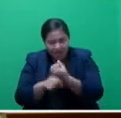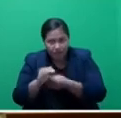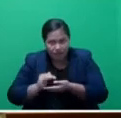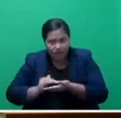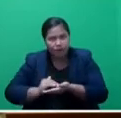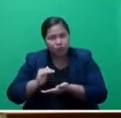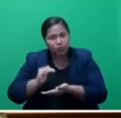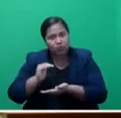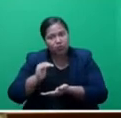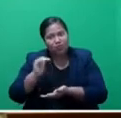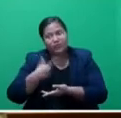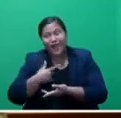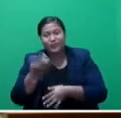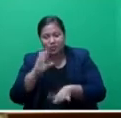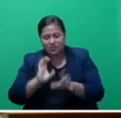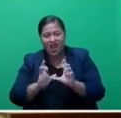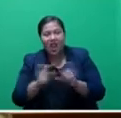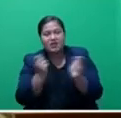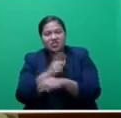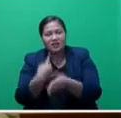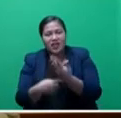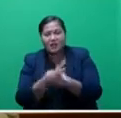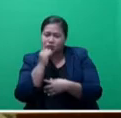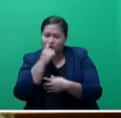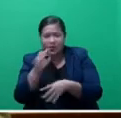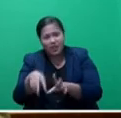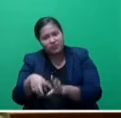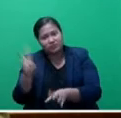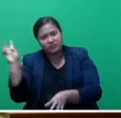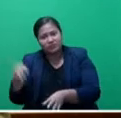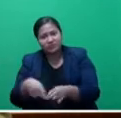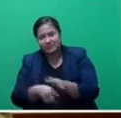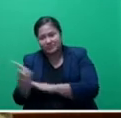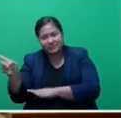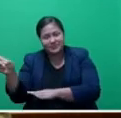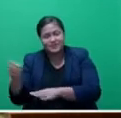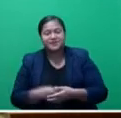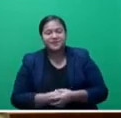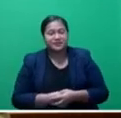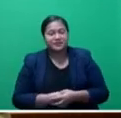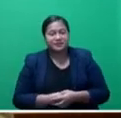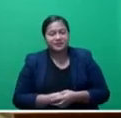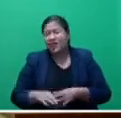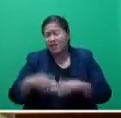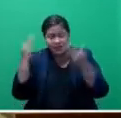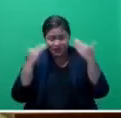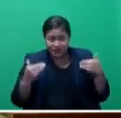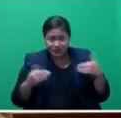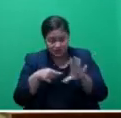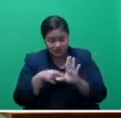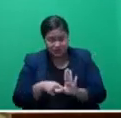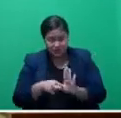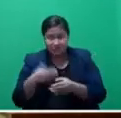increases. It is envisaged, Mr. Speaker, sir, that in the years to come, more